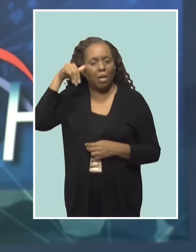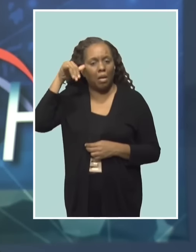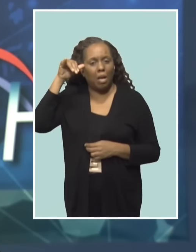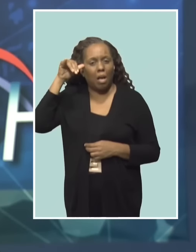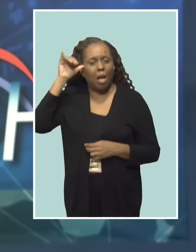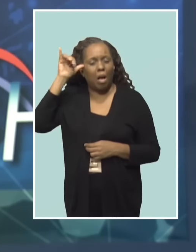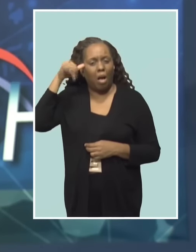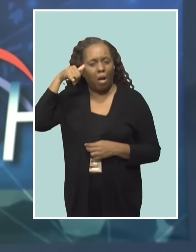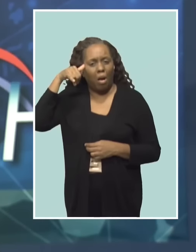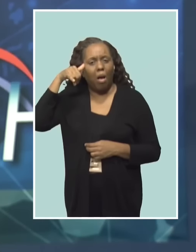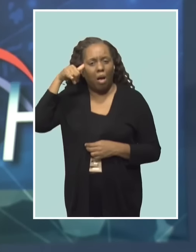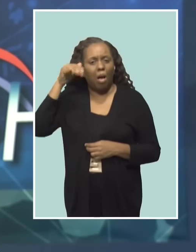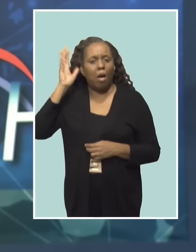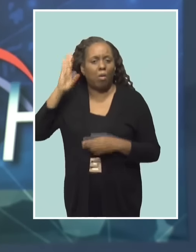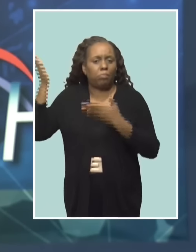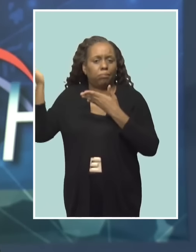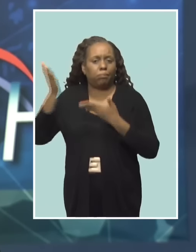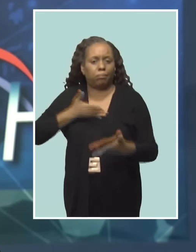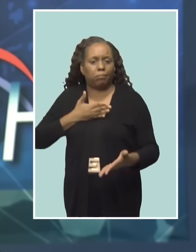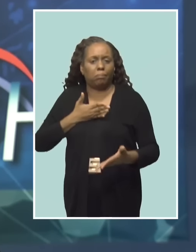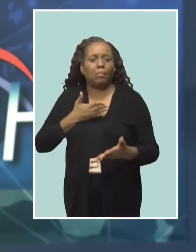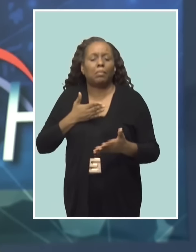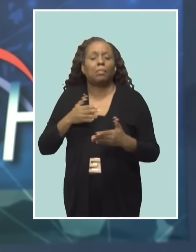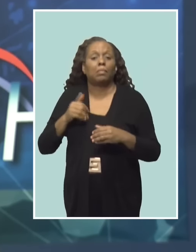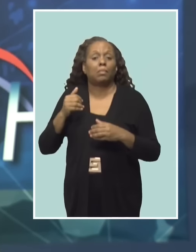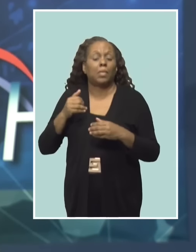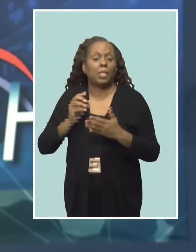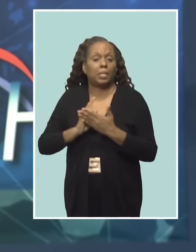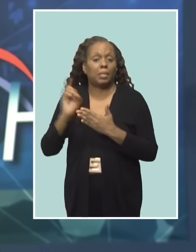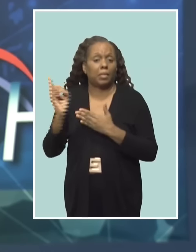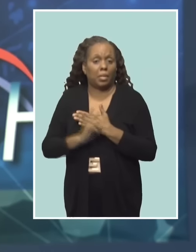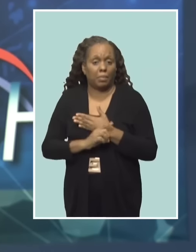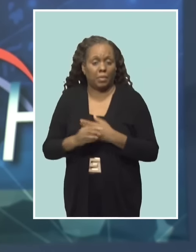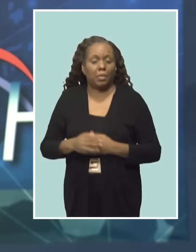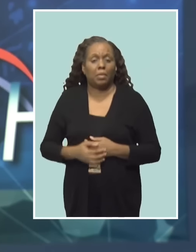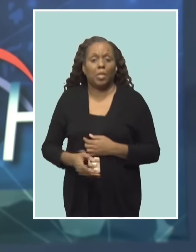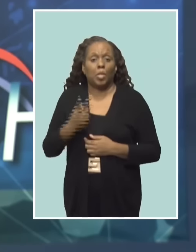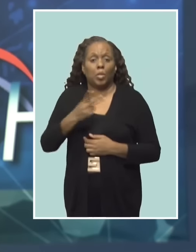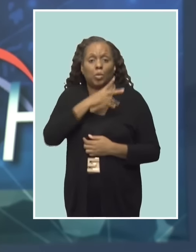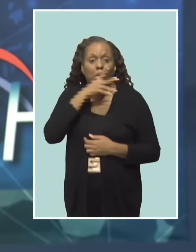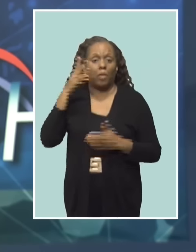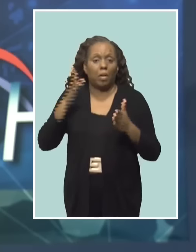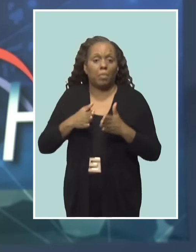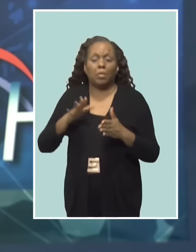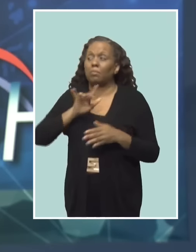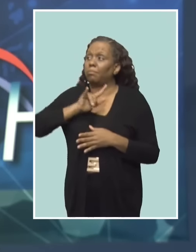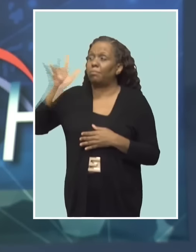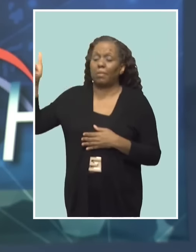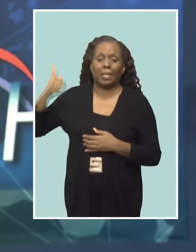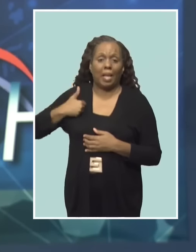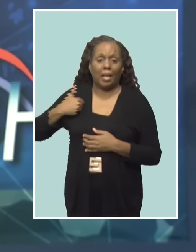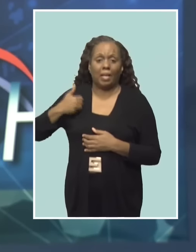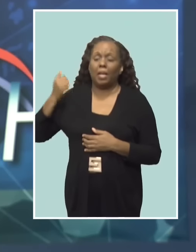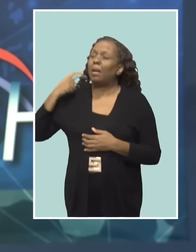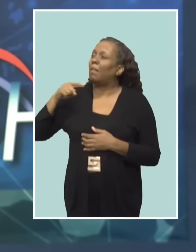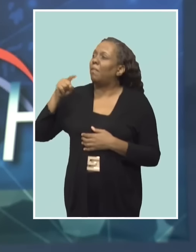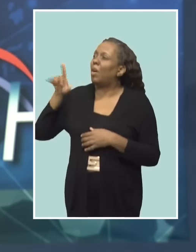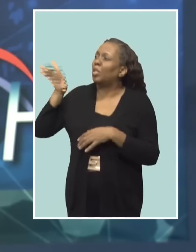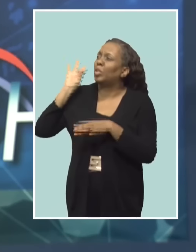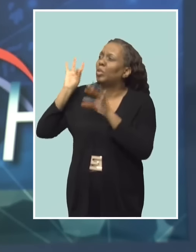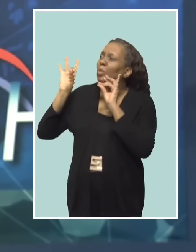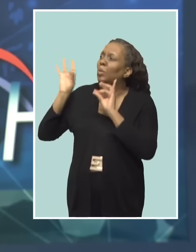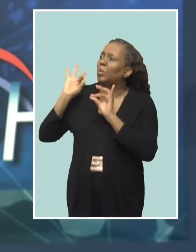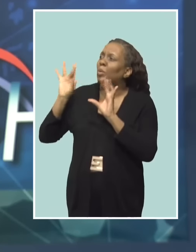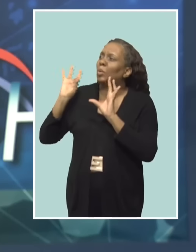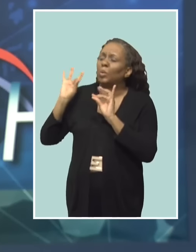arrive on the island in early December. He says two farmers will be traveling to Canada early next month to handpick the heifers that will